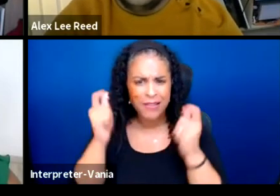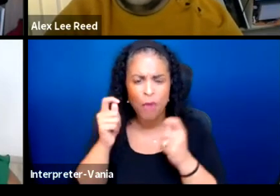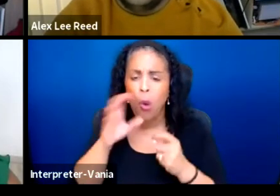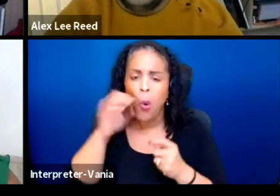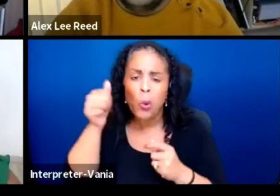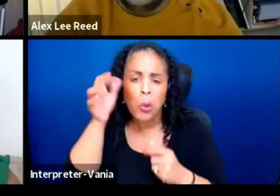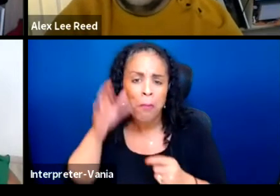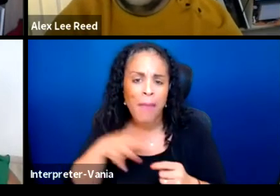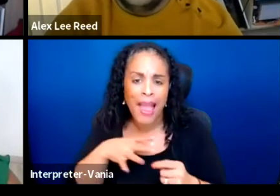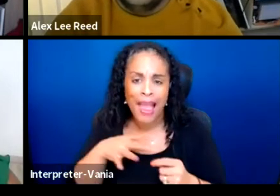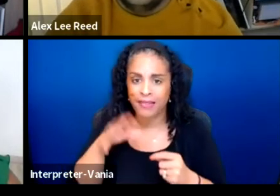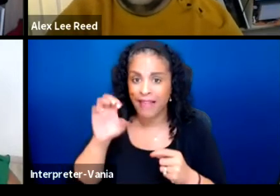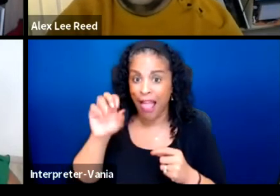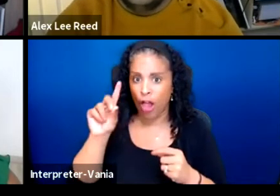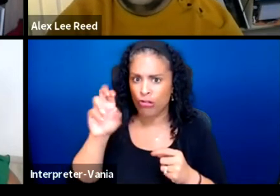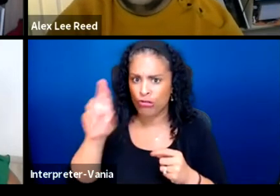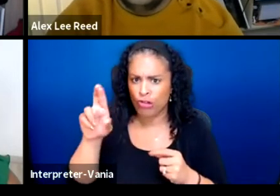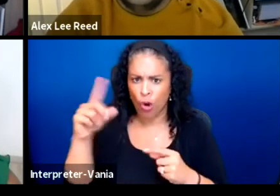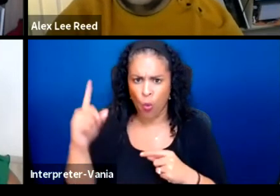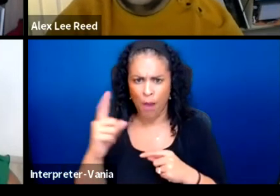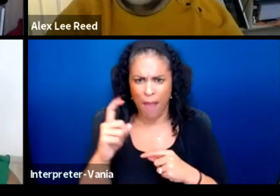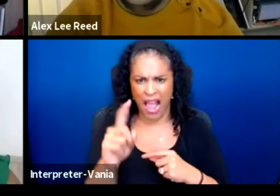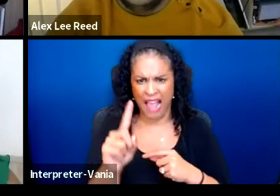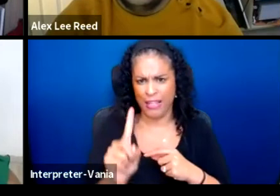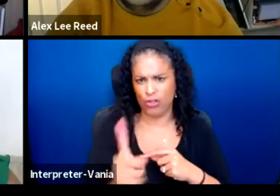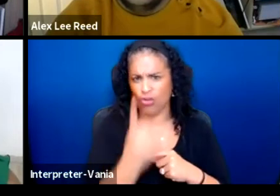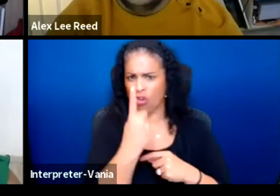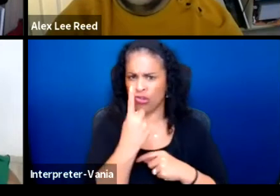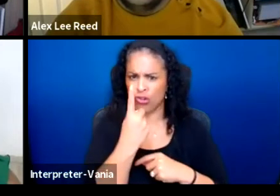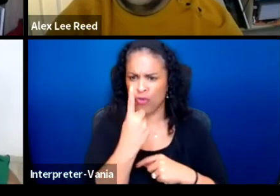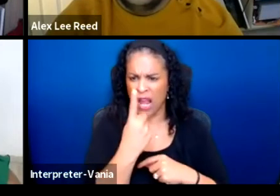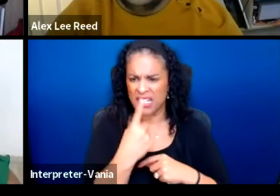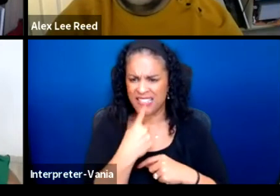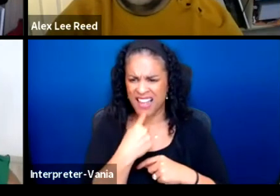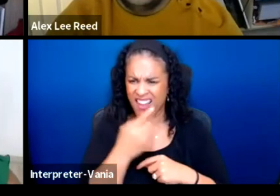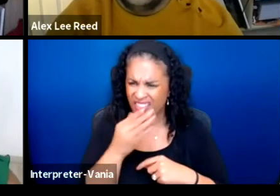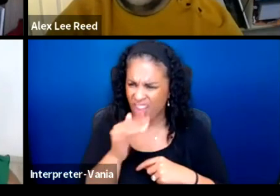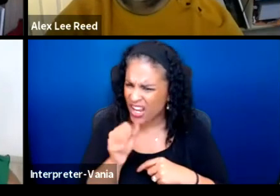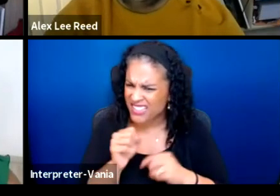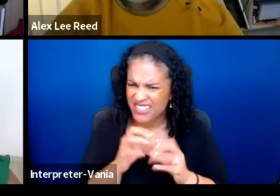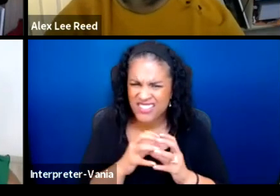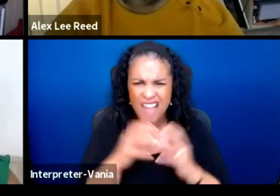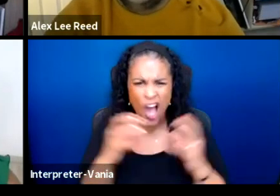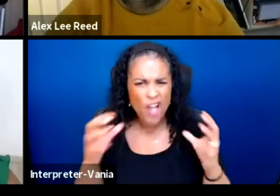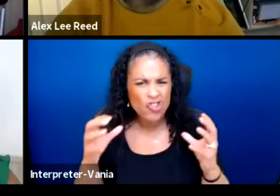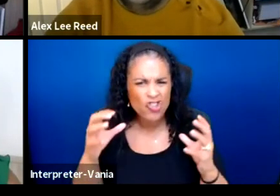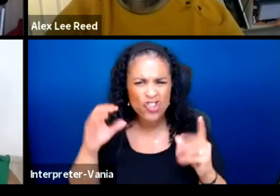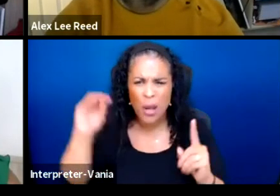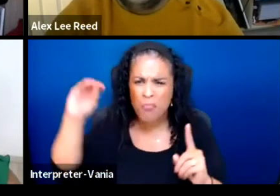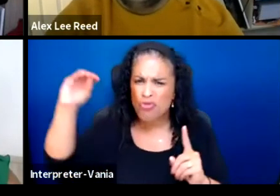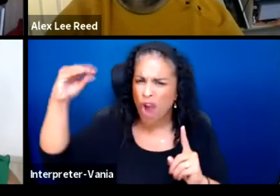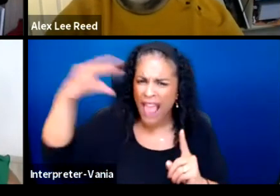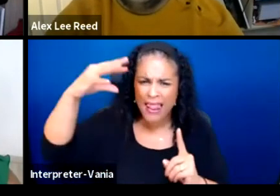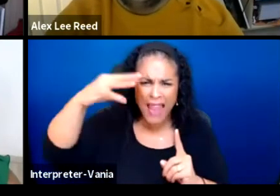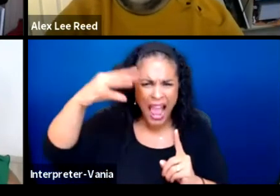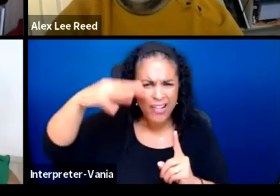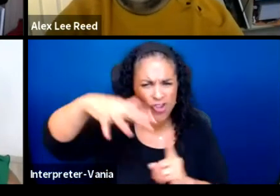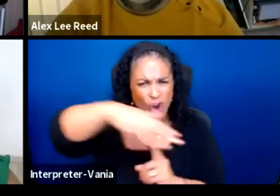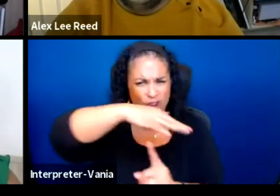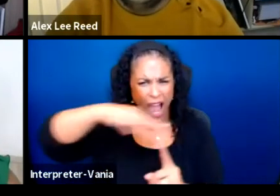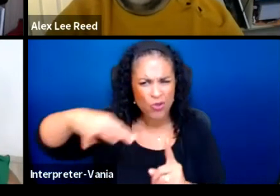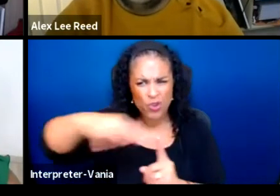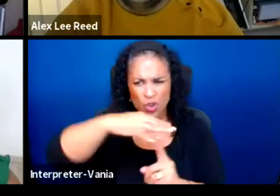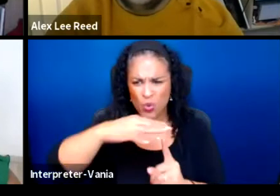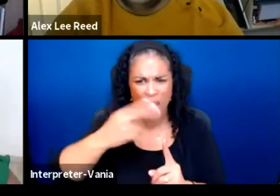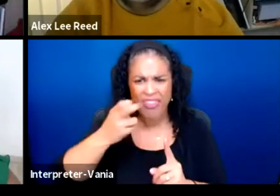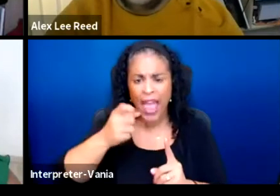an elder, walked by me and he turned around. He said, "There is such a bright light around you." And then he just turned back